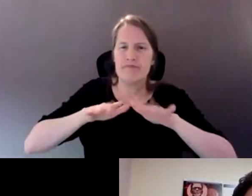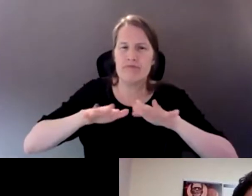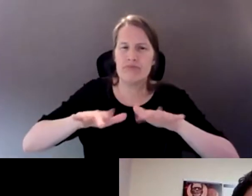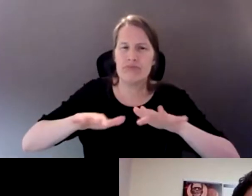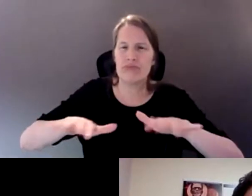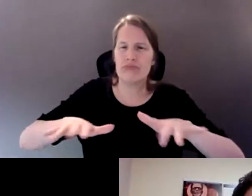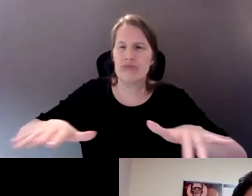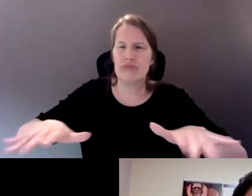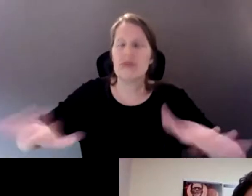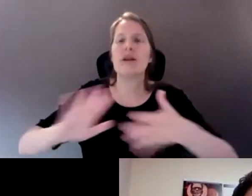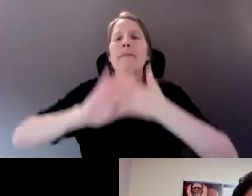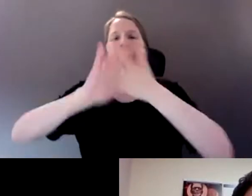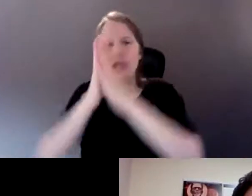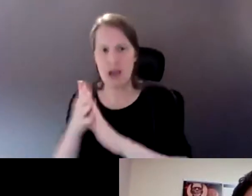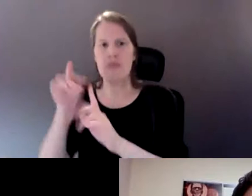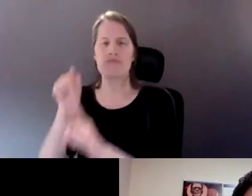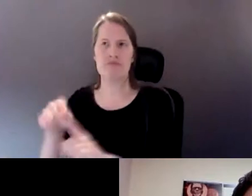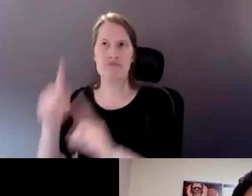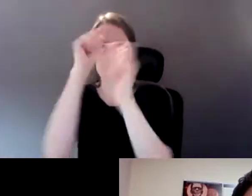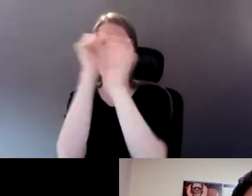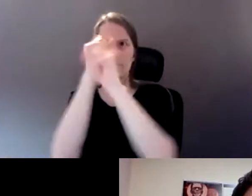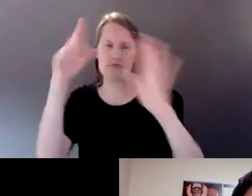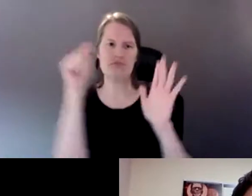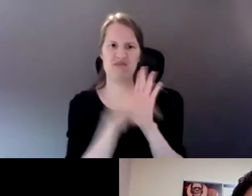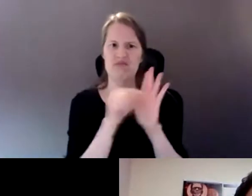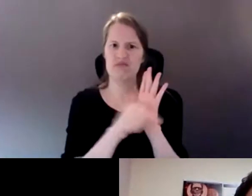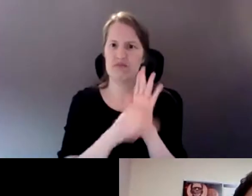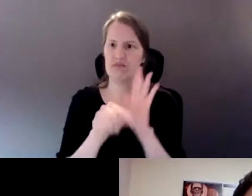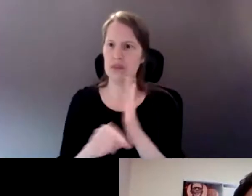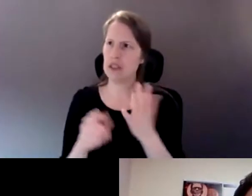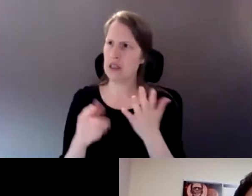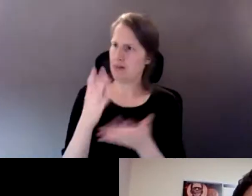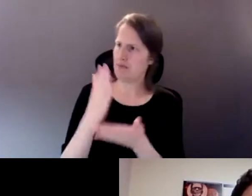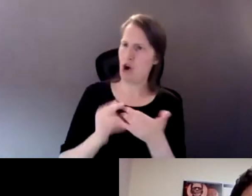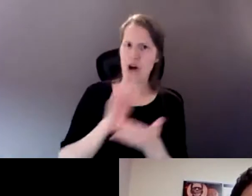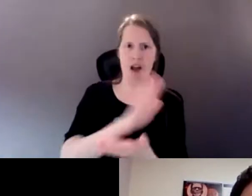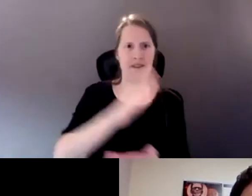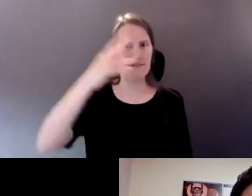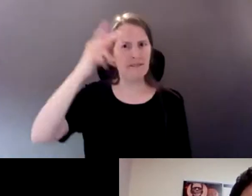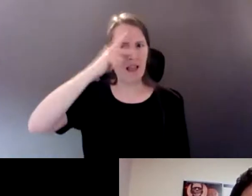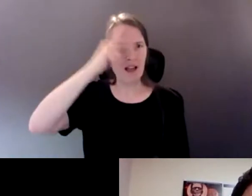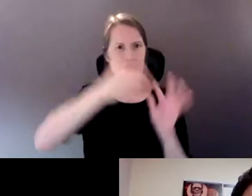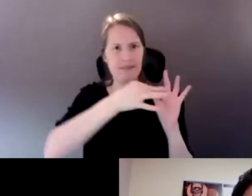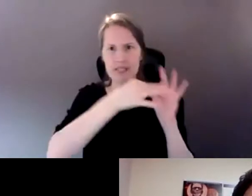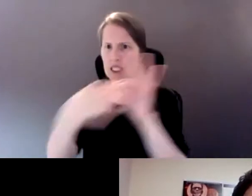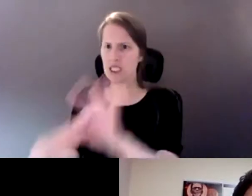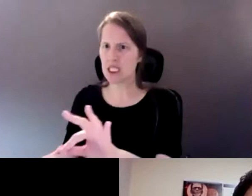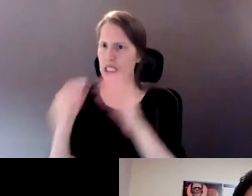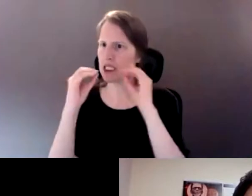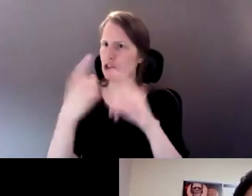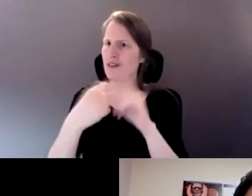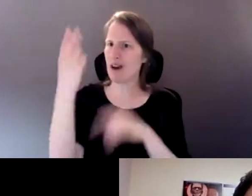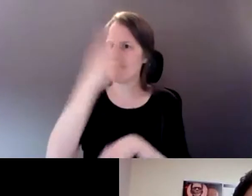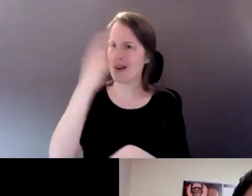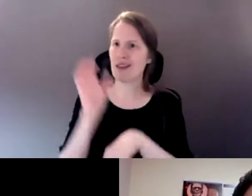carry out and conceive such a project and claim that it was grounded in Catholic teaching. So